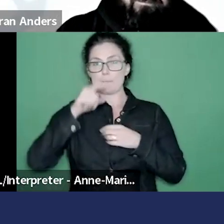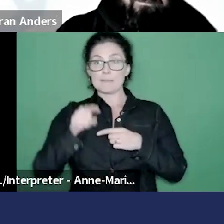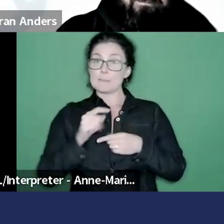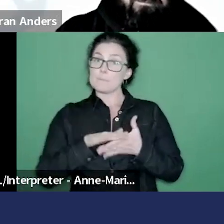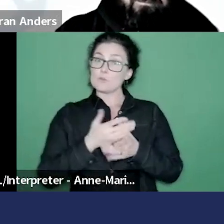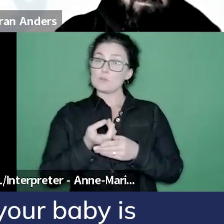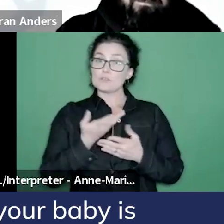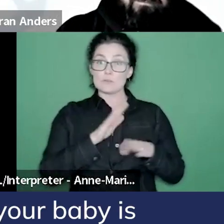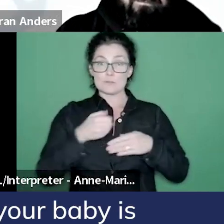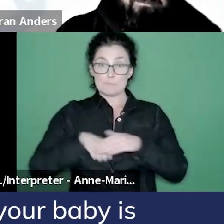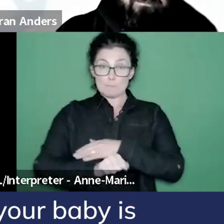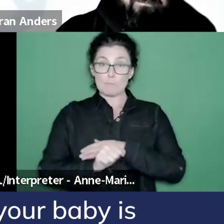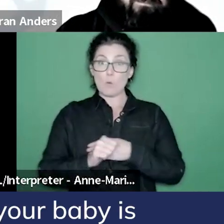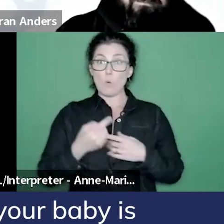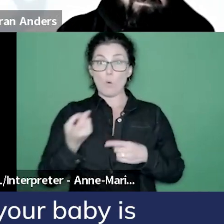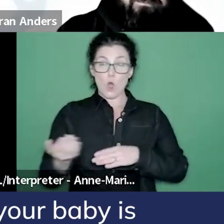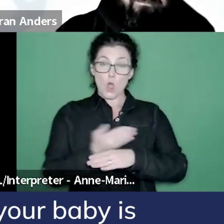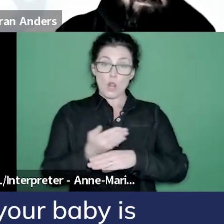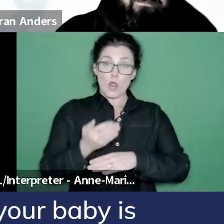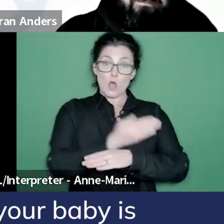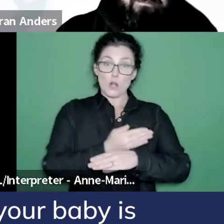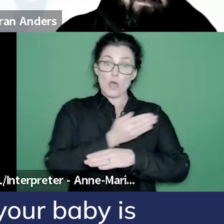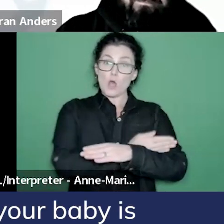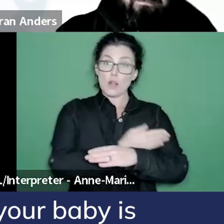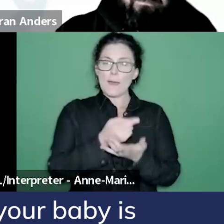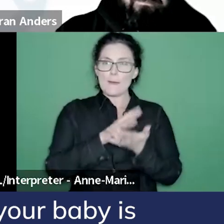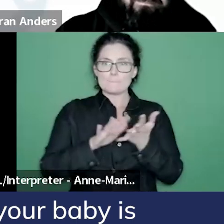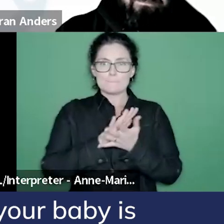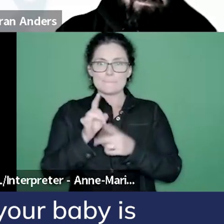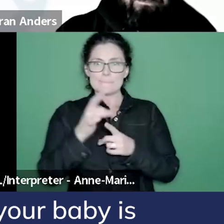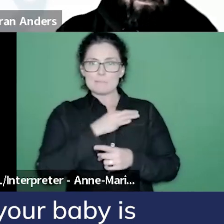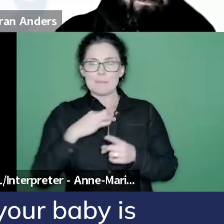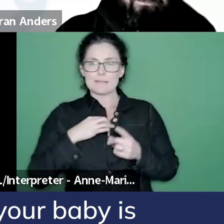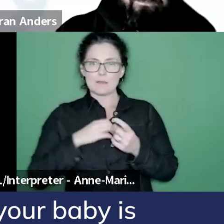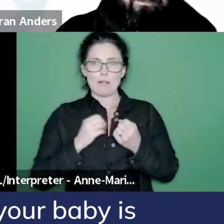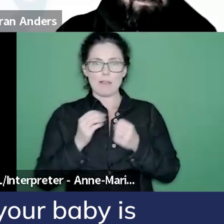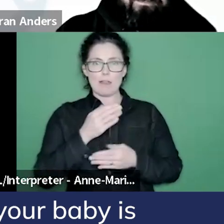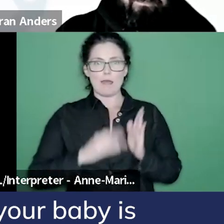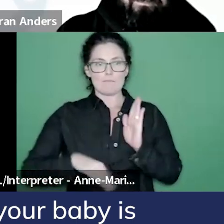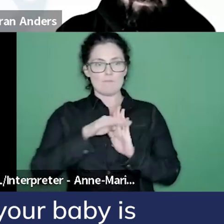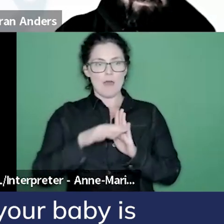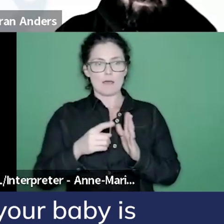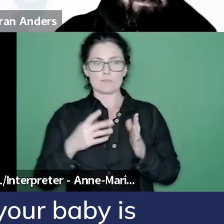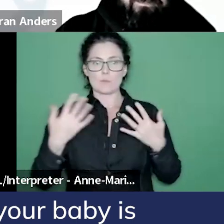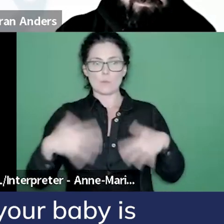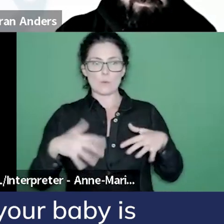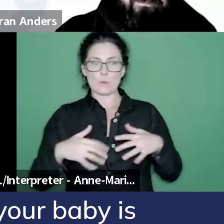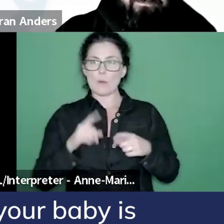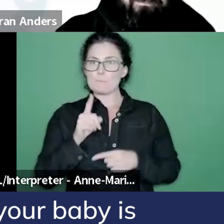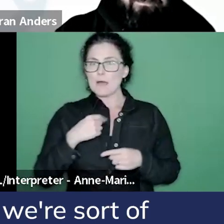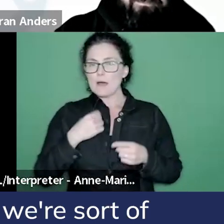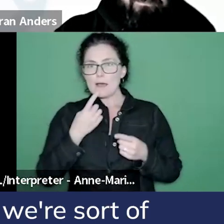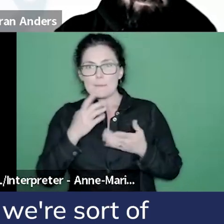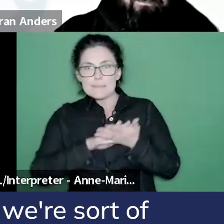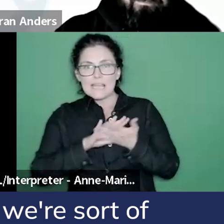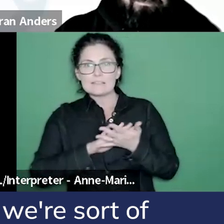earlier and earlier, and the neonatal advances now mean that your baby's going to live from an much earlier